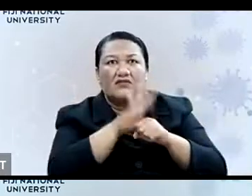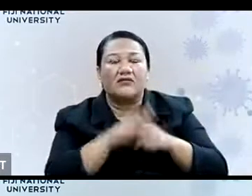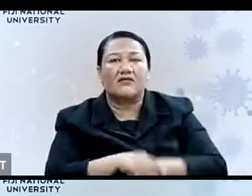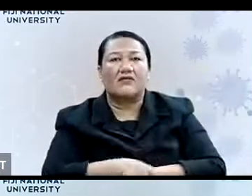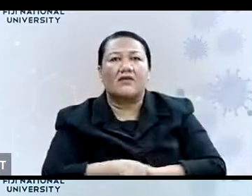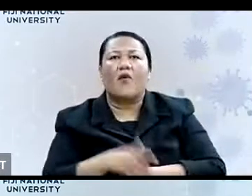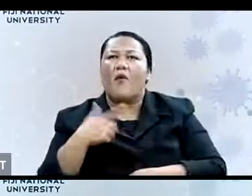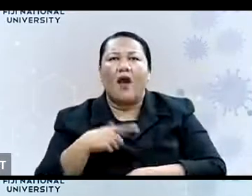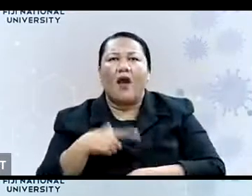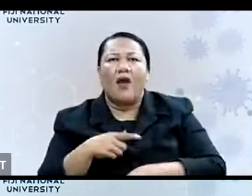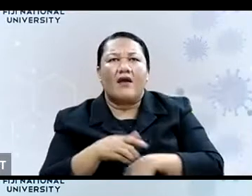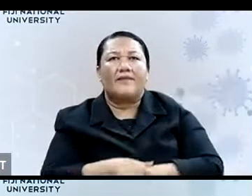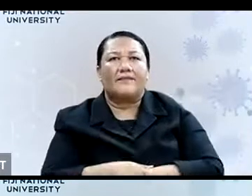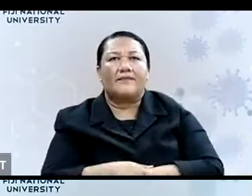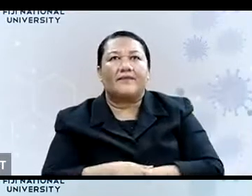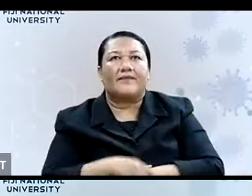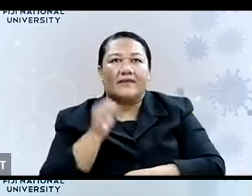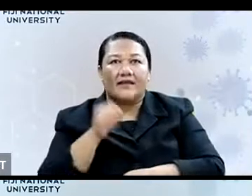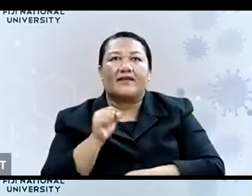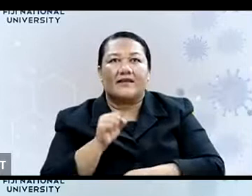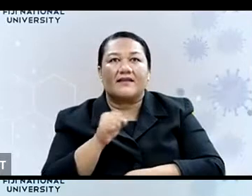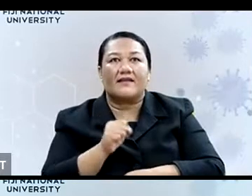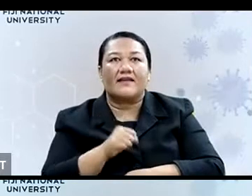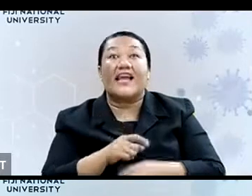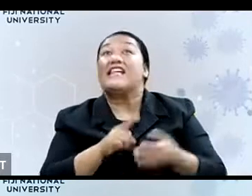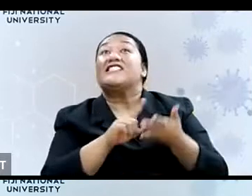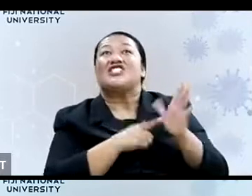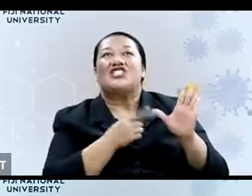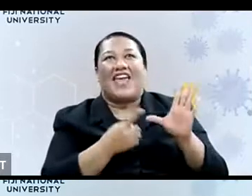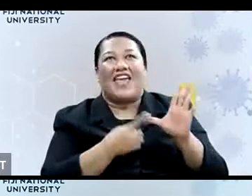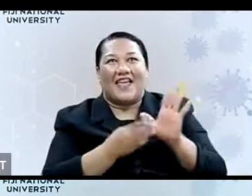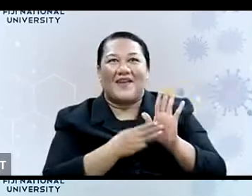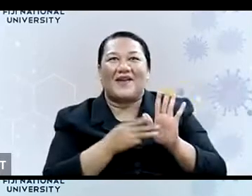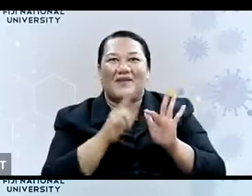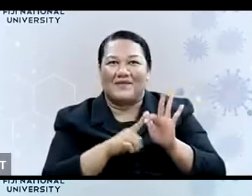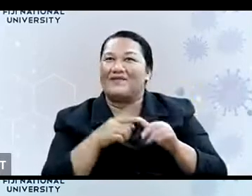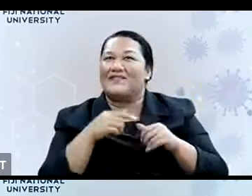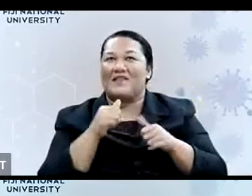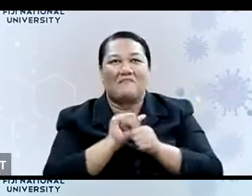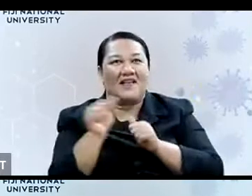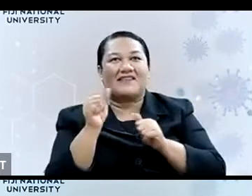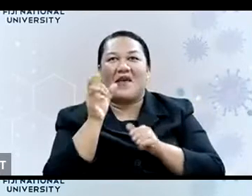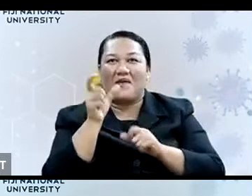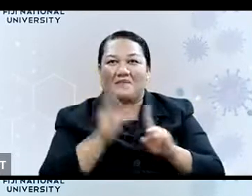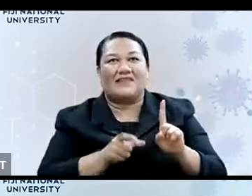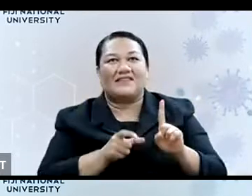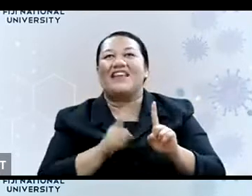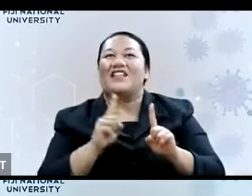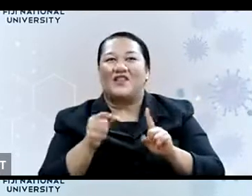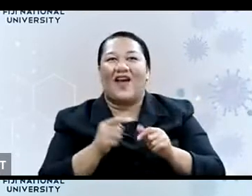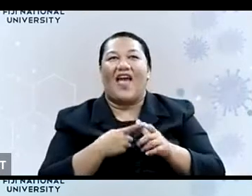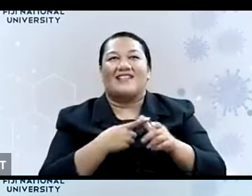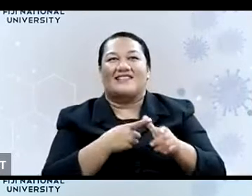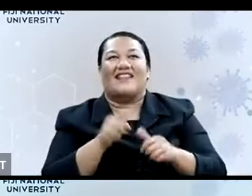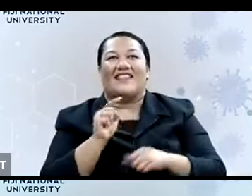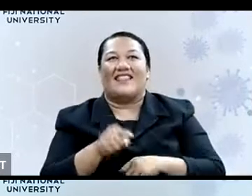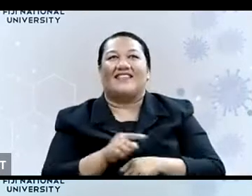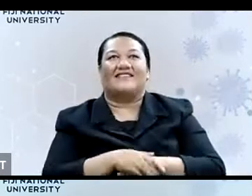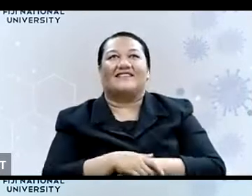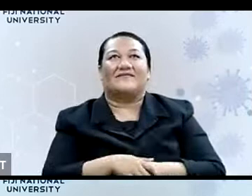James might be the best person to answer that. I mean, I can have a go, but I think James will be able to. Yeah, go ahead, James.